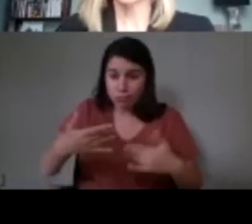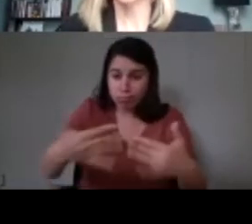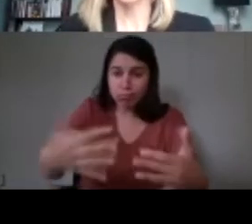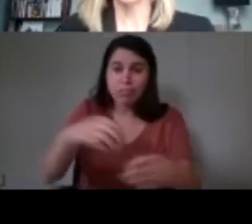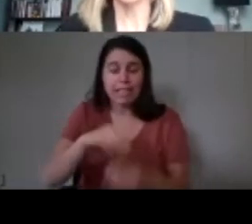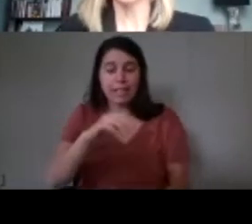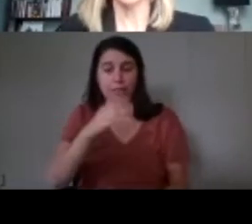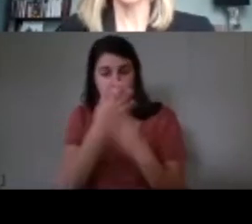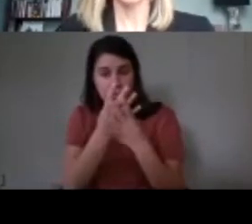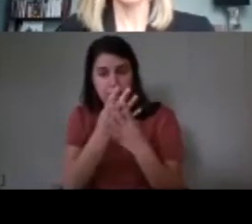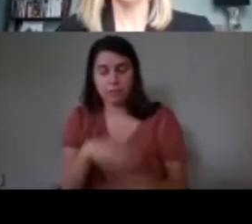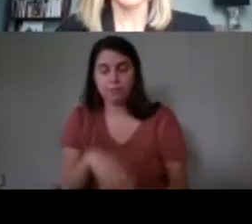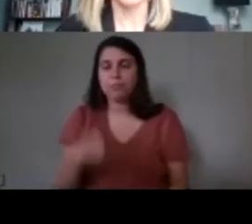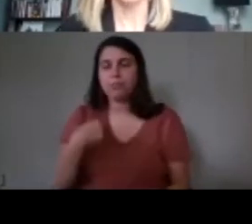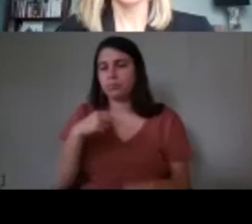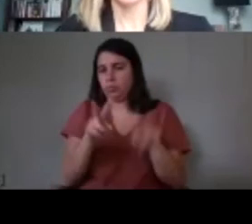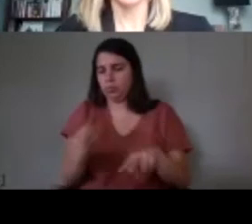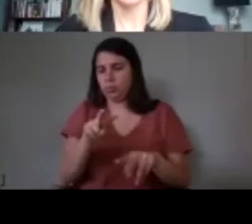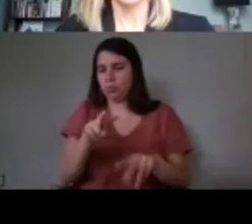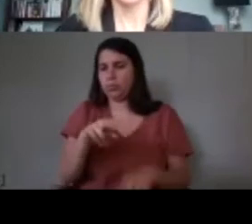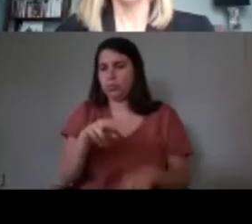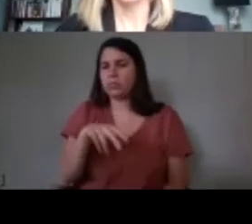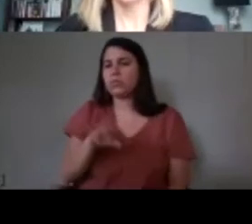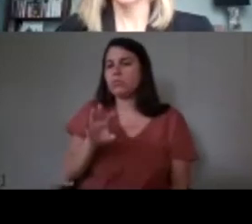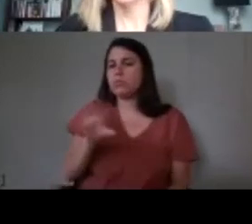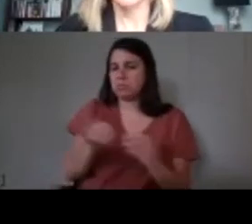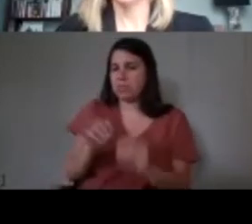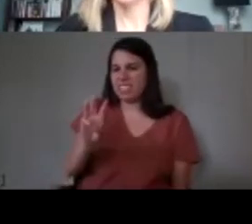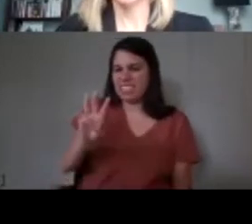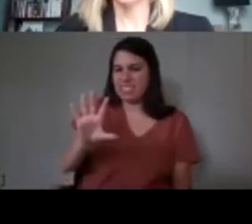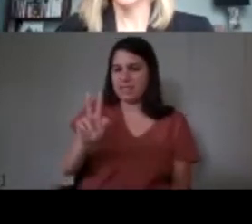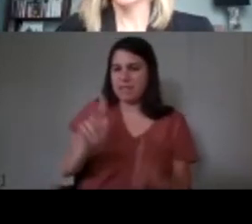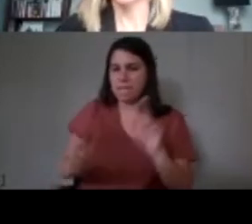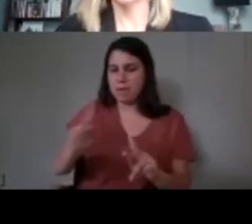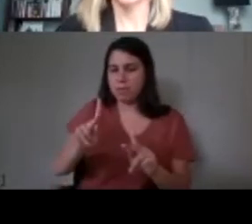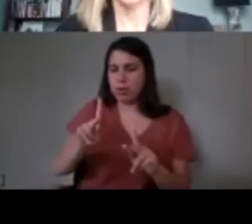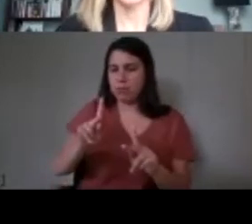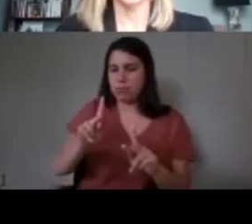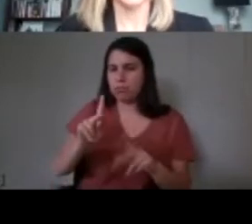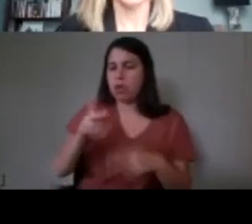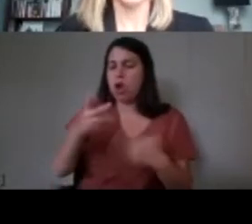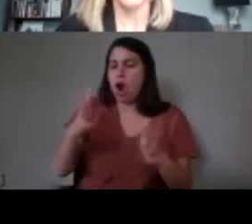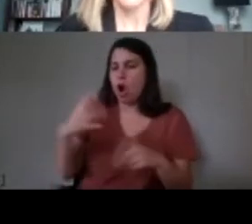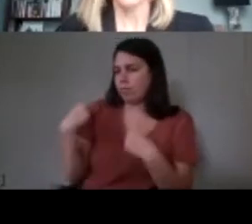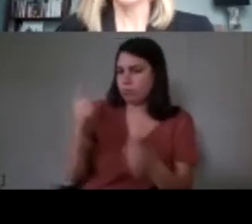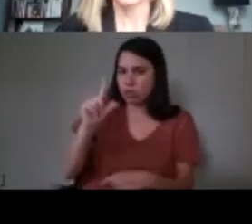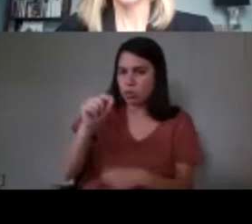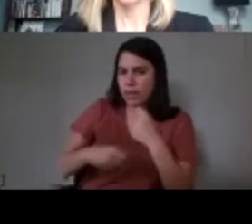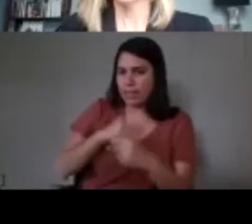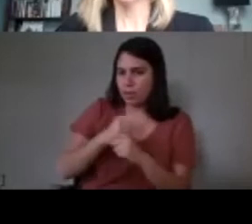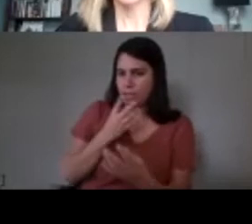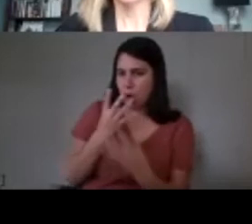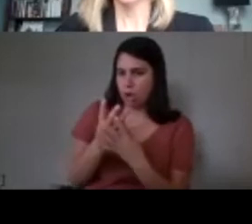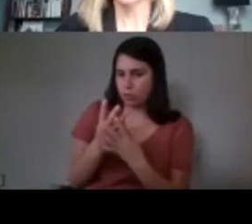looked at the individuals, so there were 65 in the study, who had already spent 20 years incarcerated, and